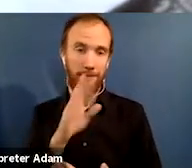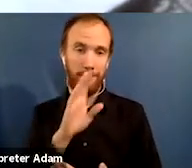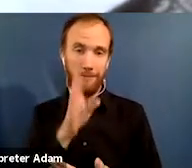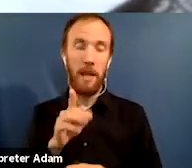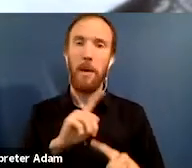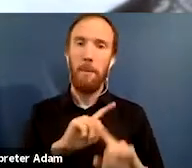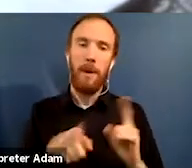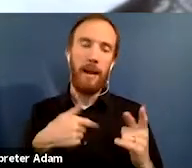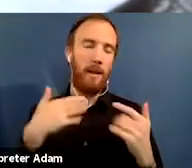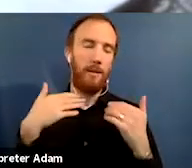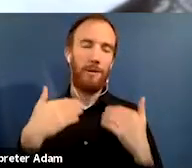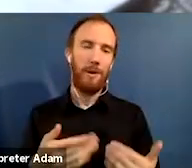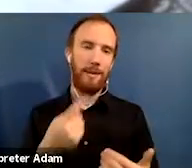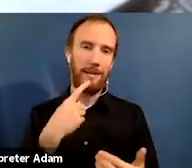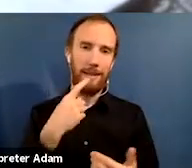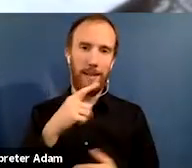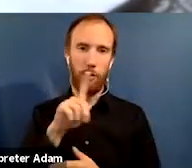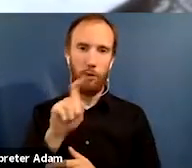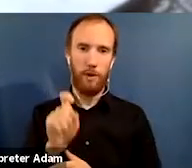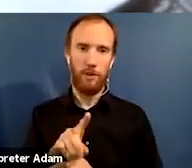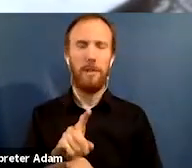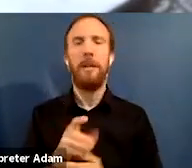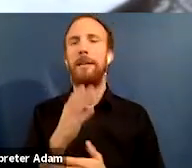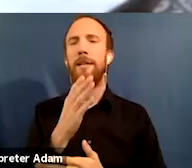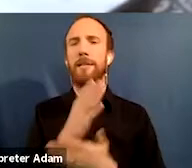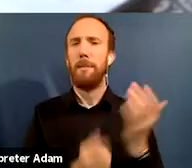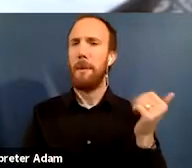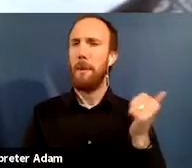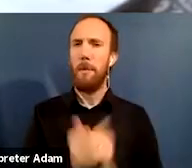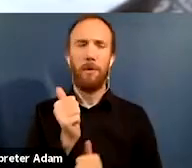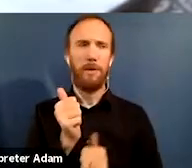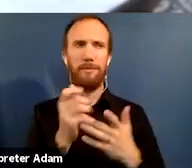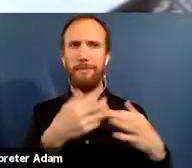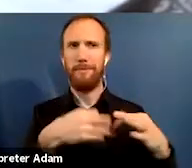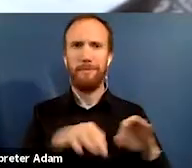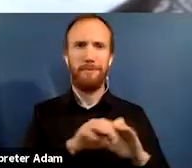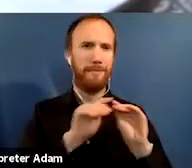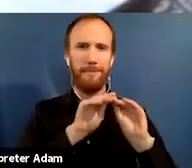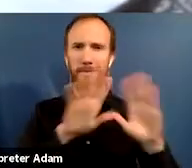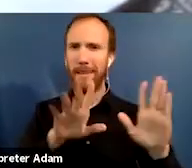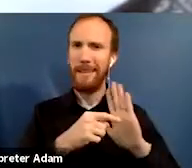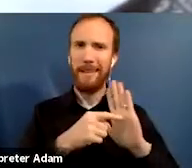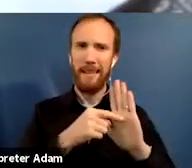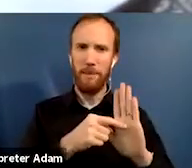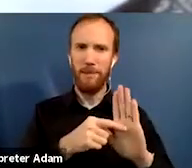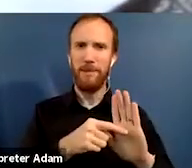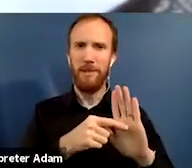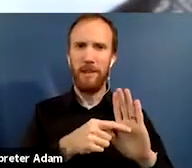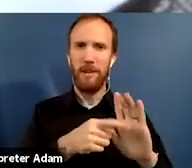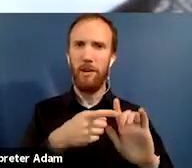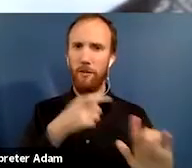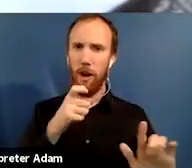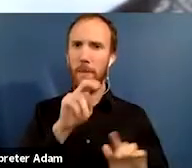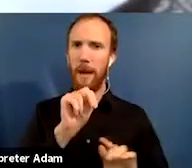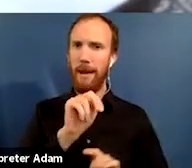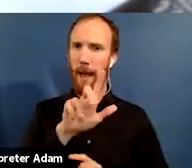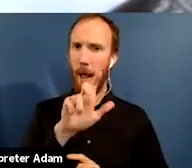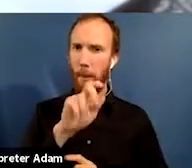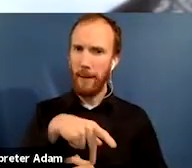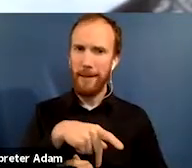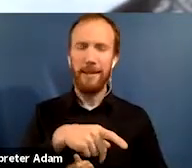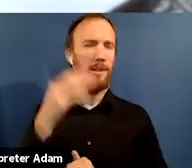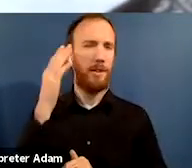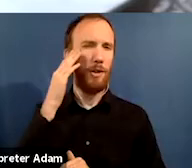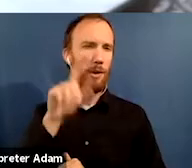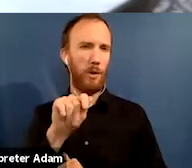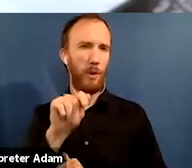I'll say it anyway. So some of the most prominent examples of bias in AI have come from NLP. So in particular, I'm talking about that 2017 Science